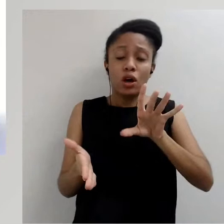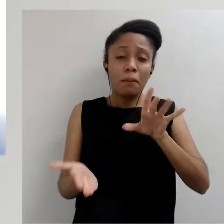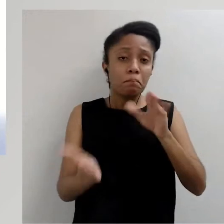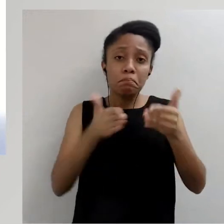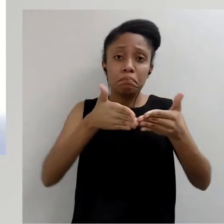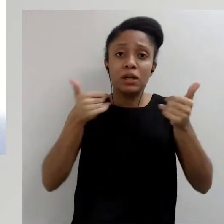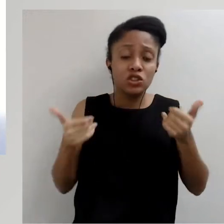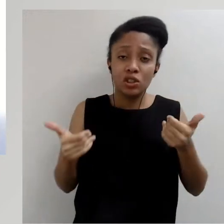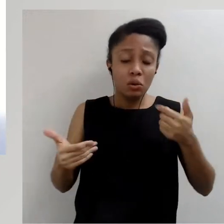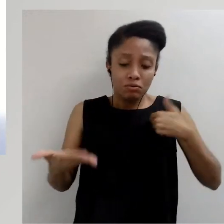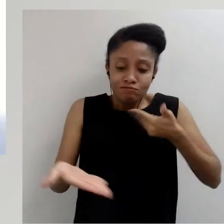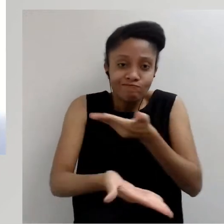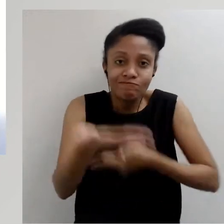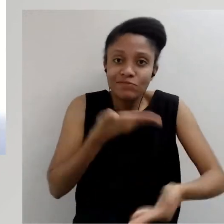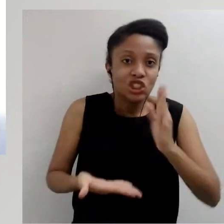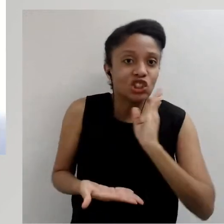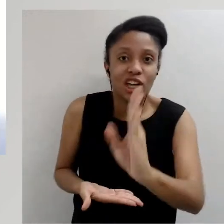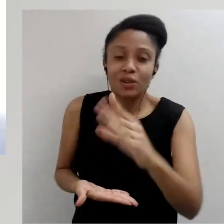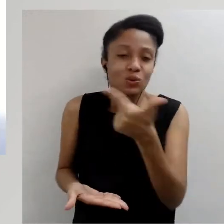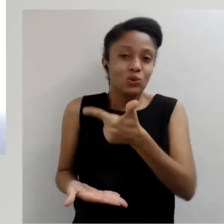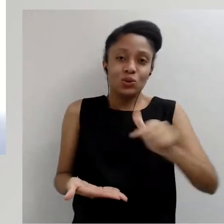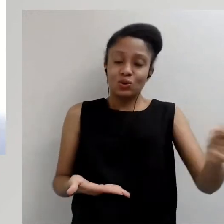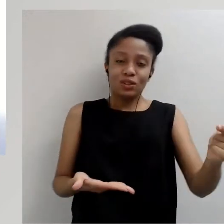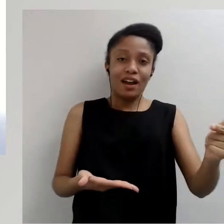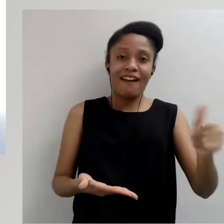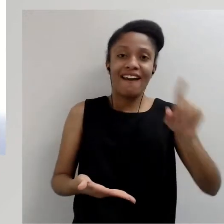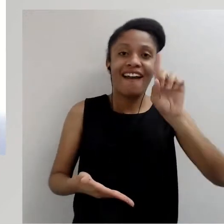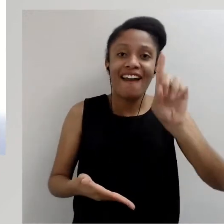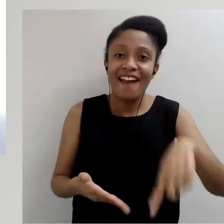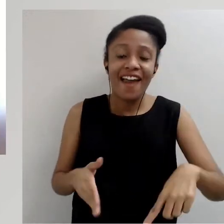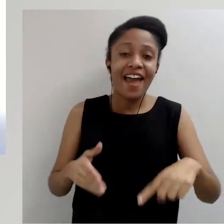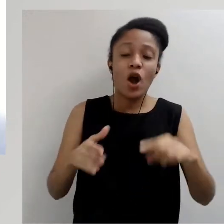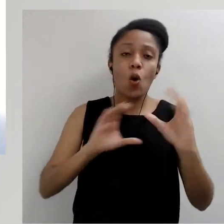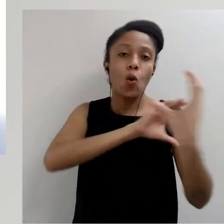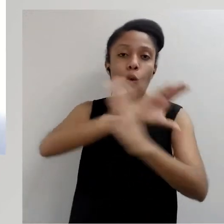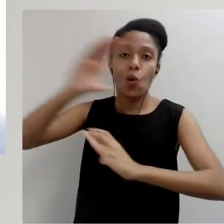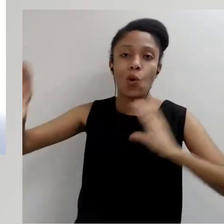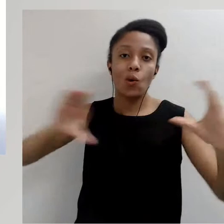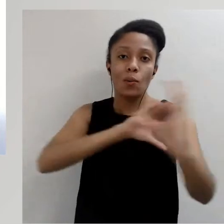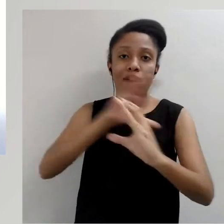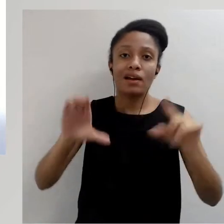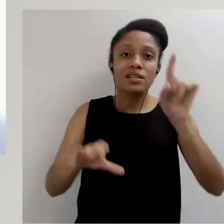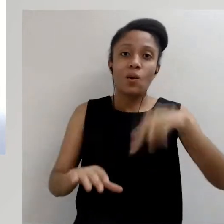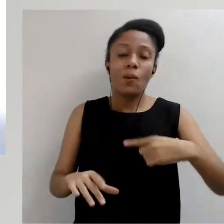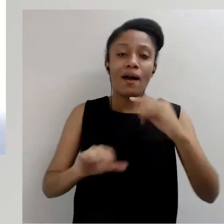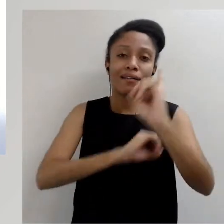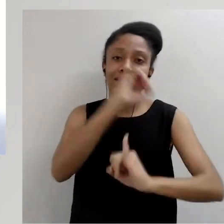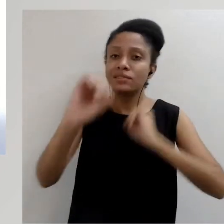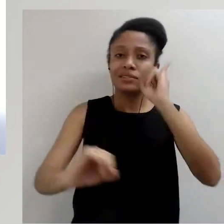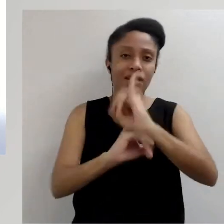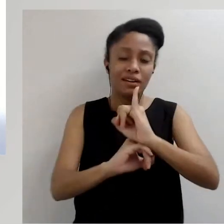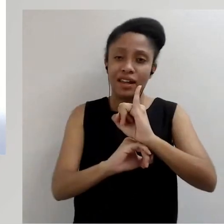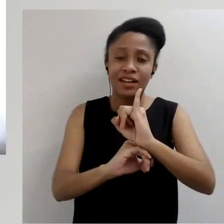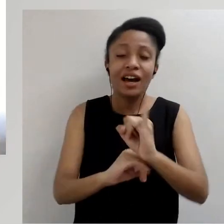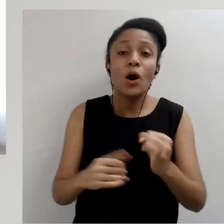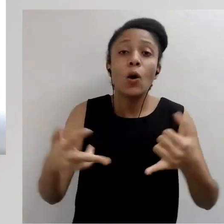We are people providing services without direct participation. Everything is electronic communication.